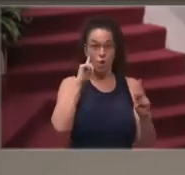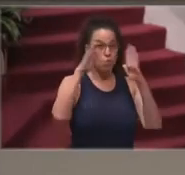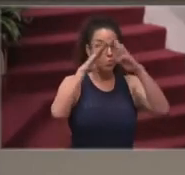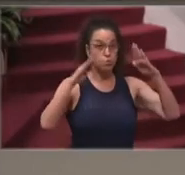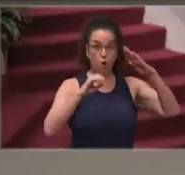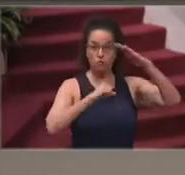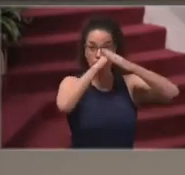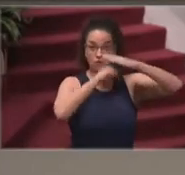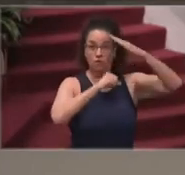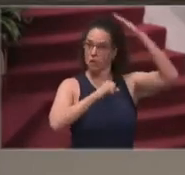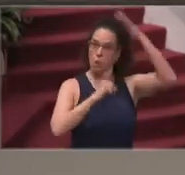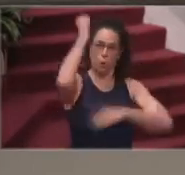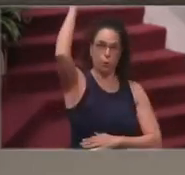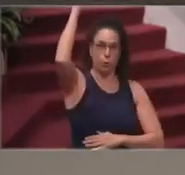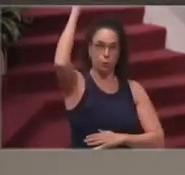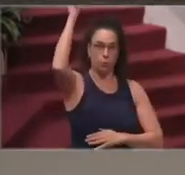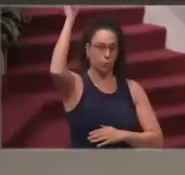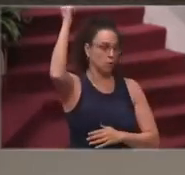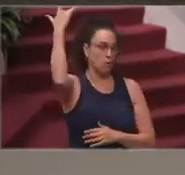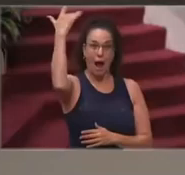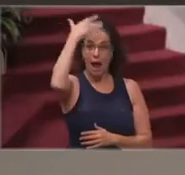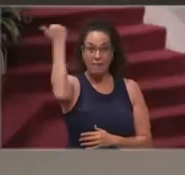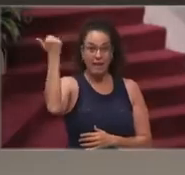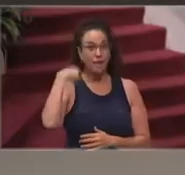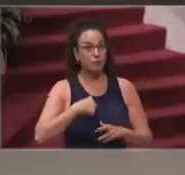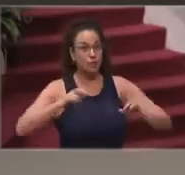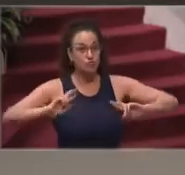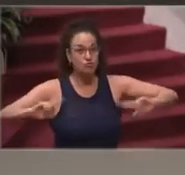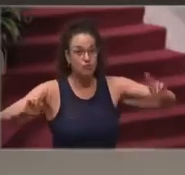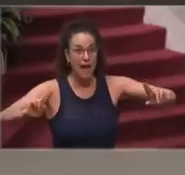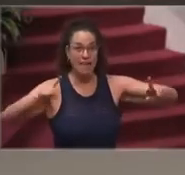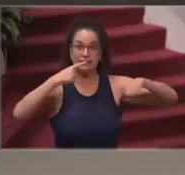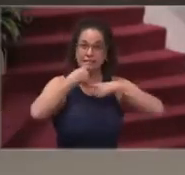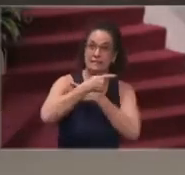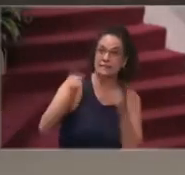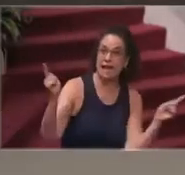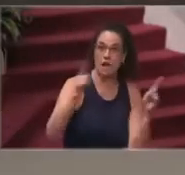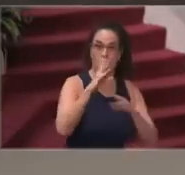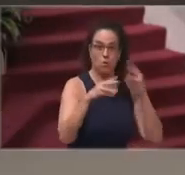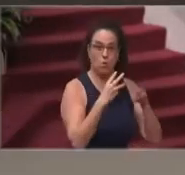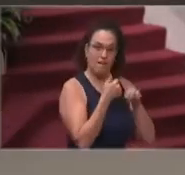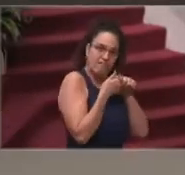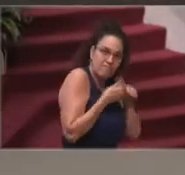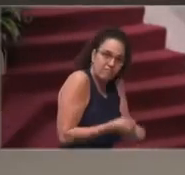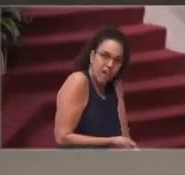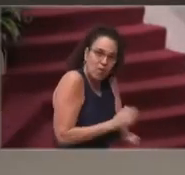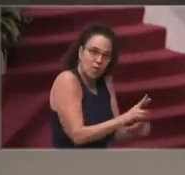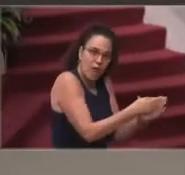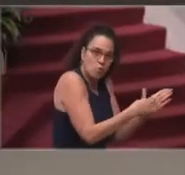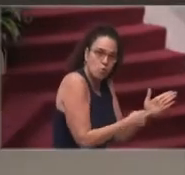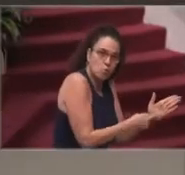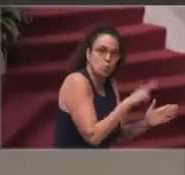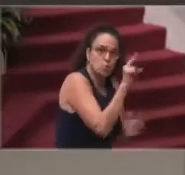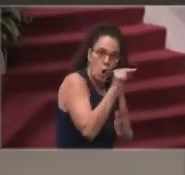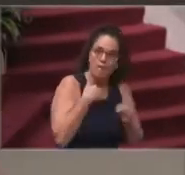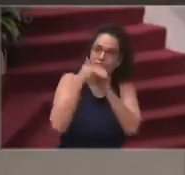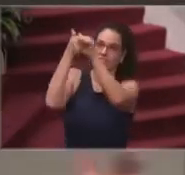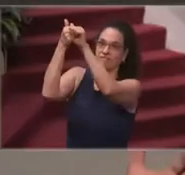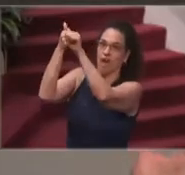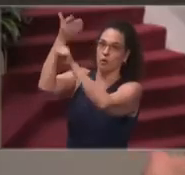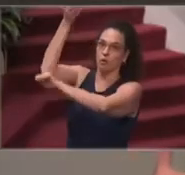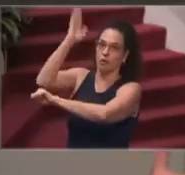let the world know that we don't live by their standards. The standards that we live by is the gospel of Christ. Has